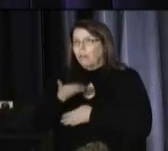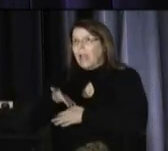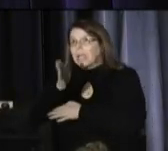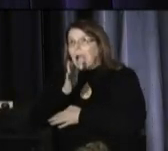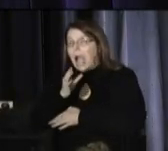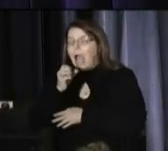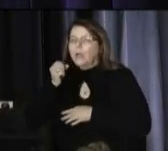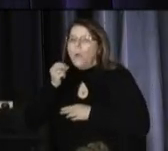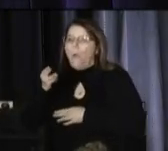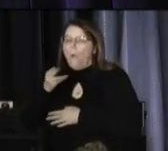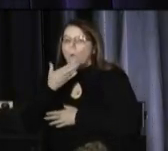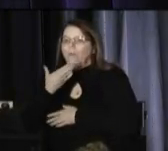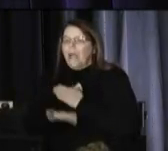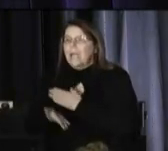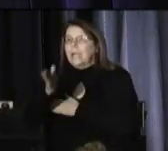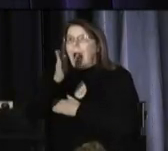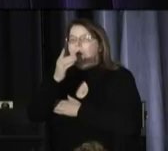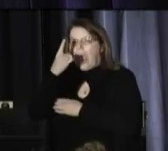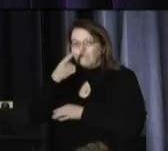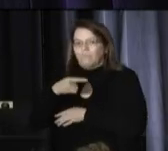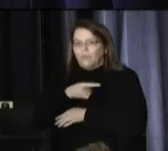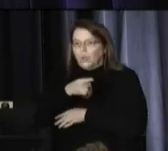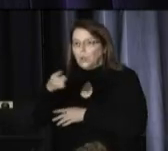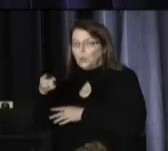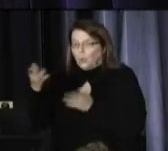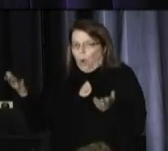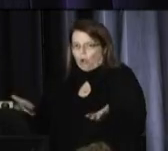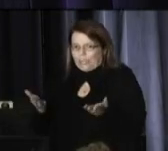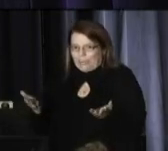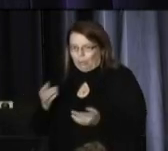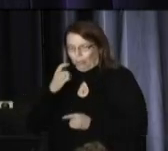thank God, for you are here.